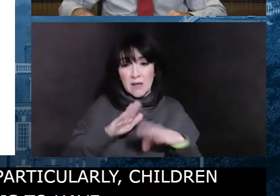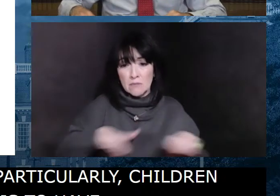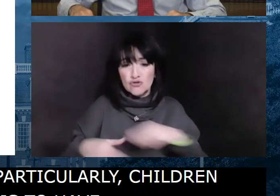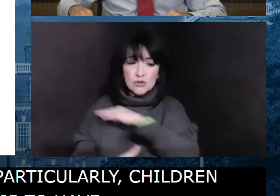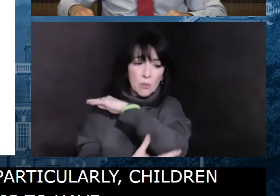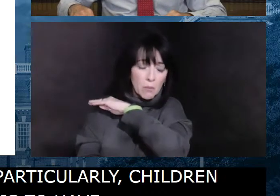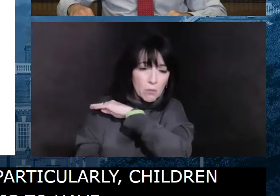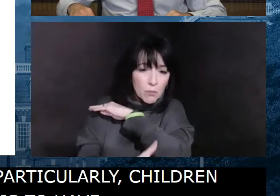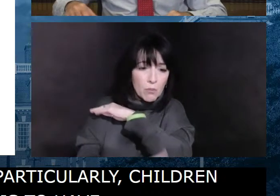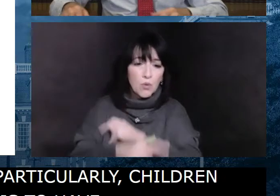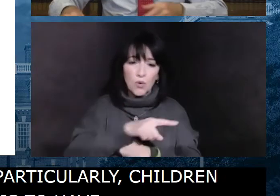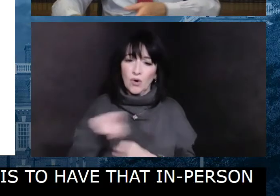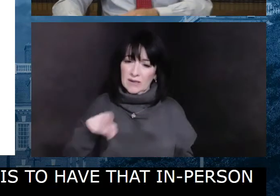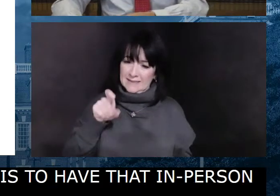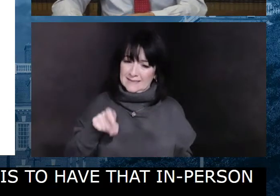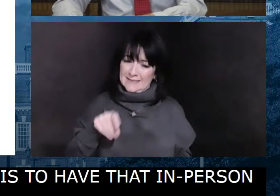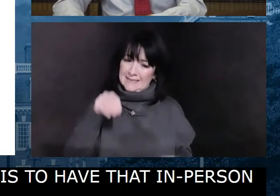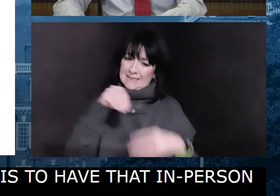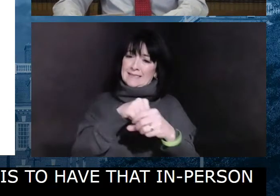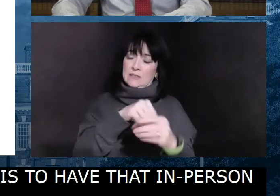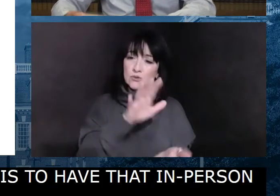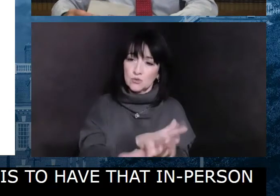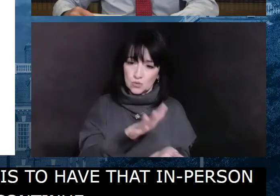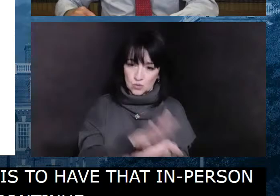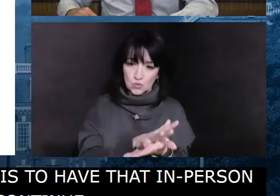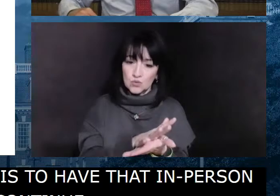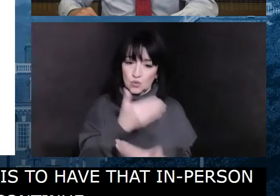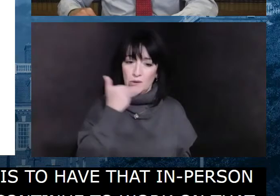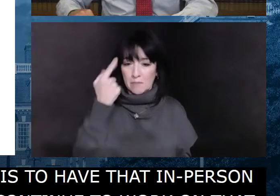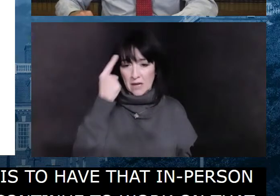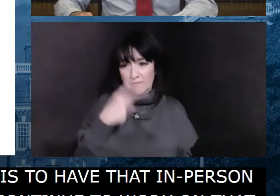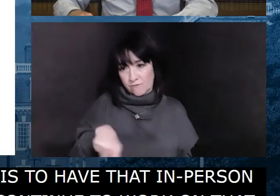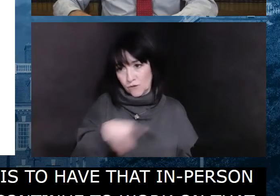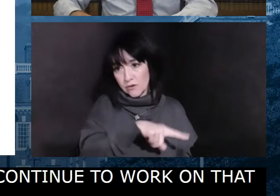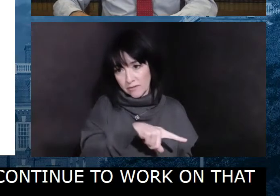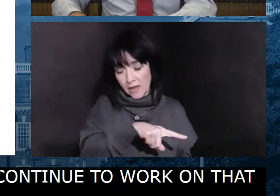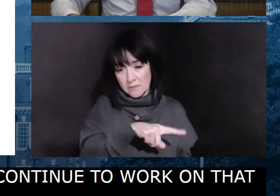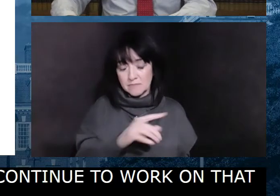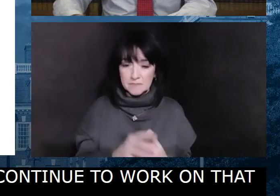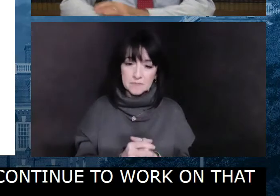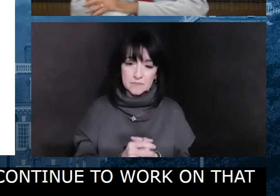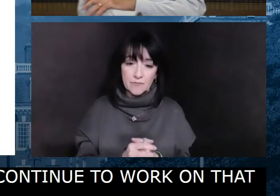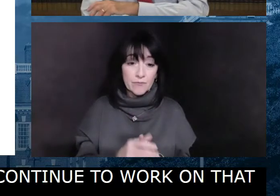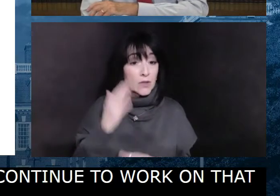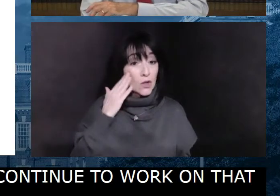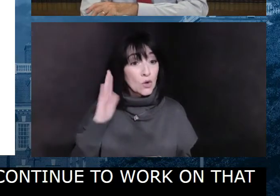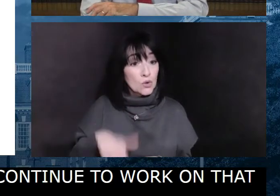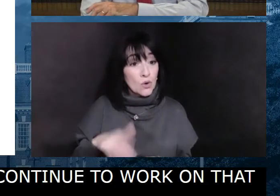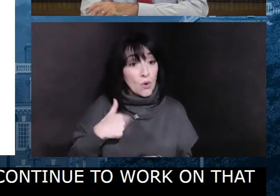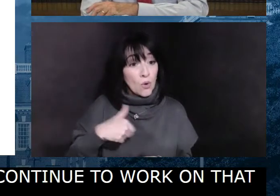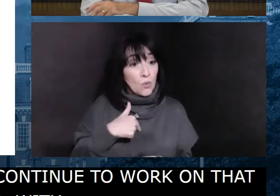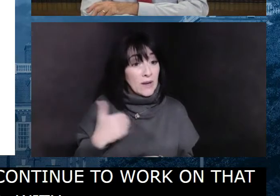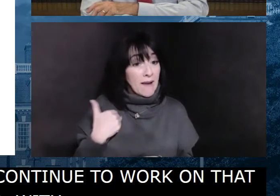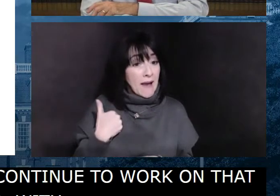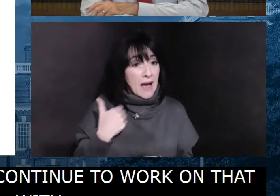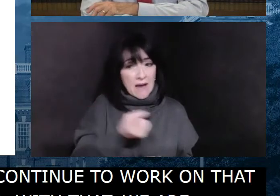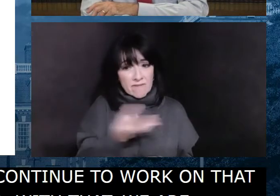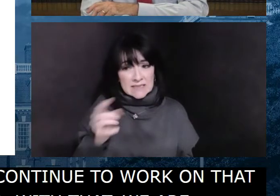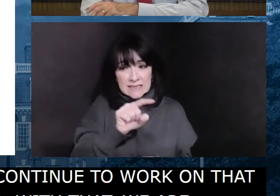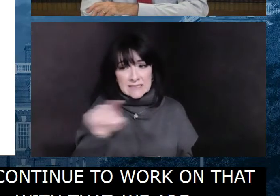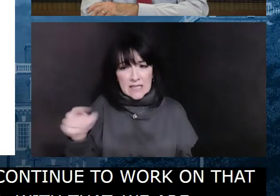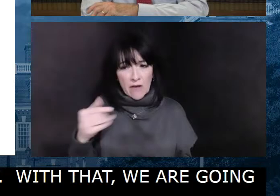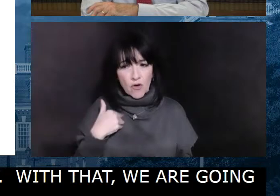partners with that. And so with that, open it up. I know we have a number of folks who've joined us for